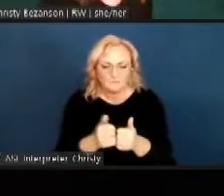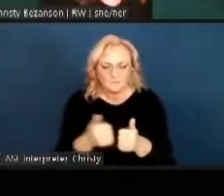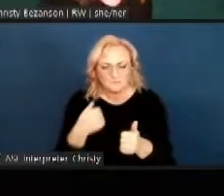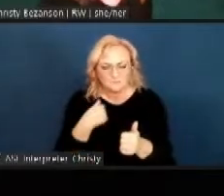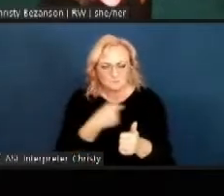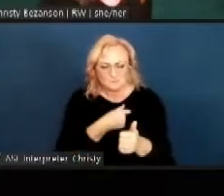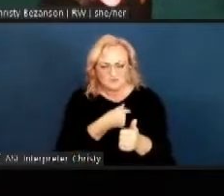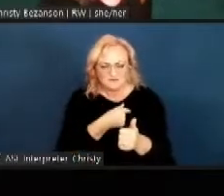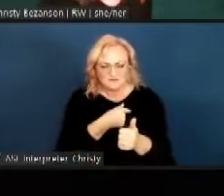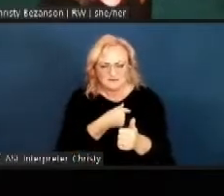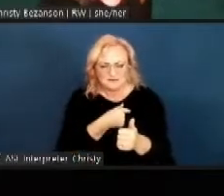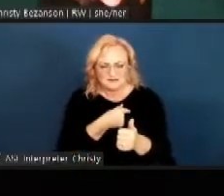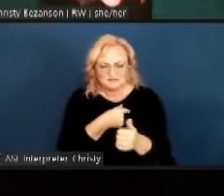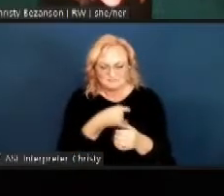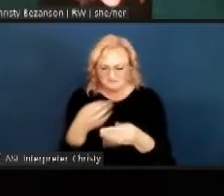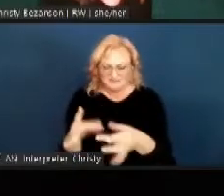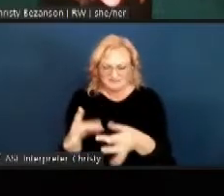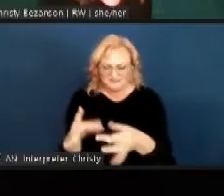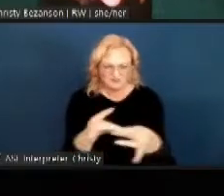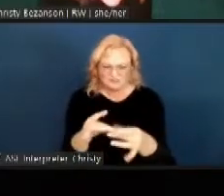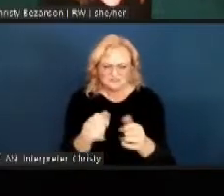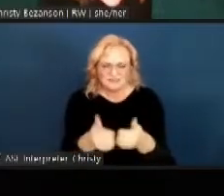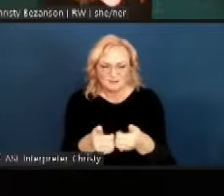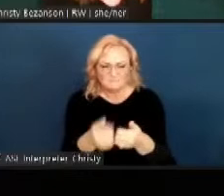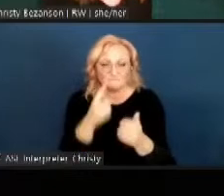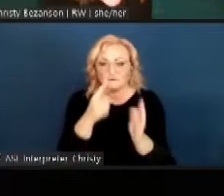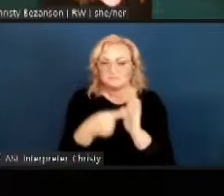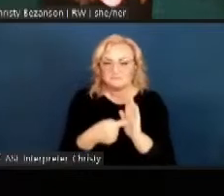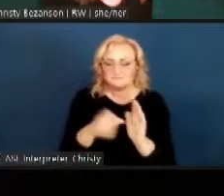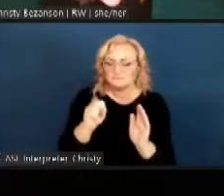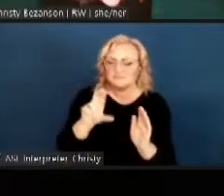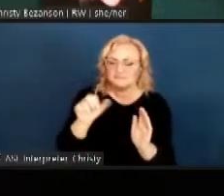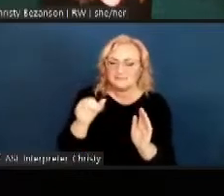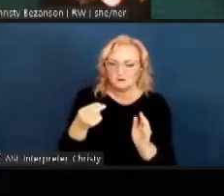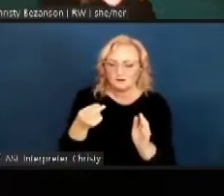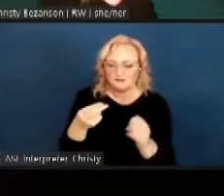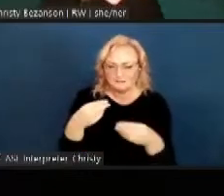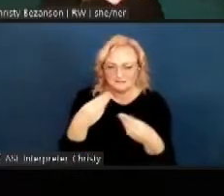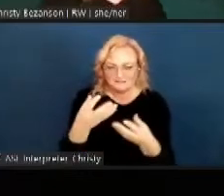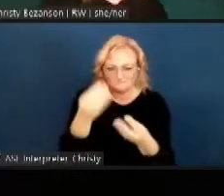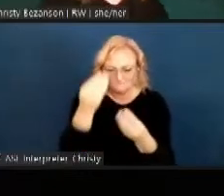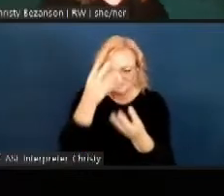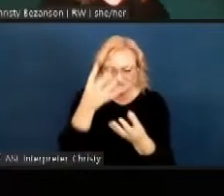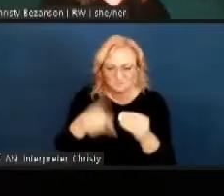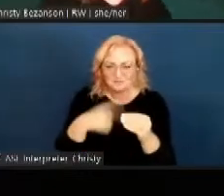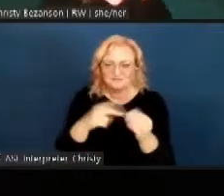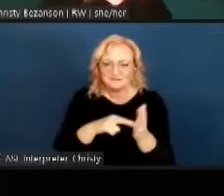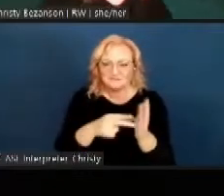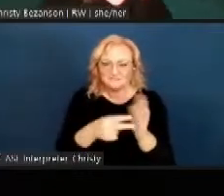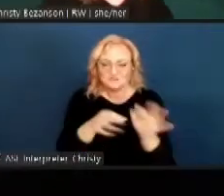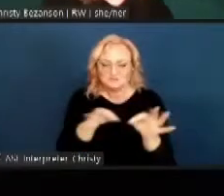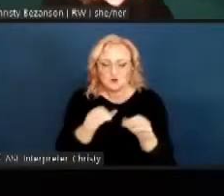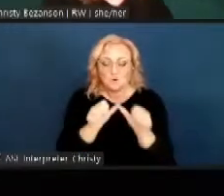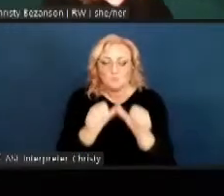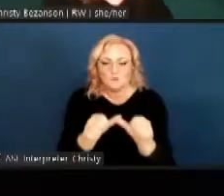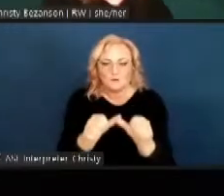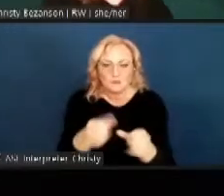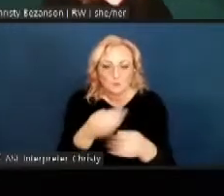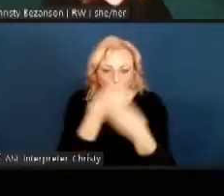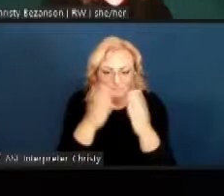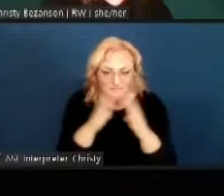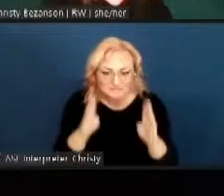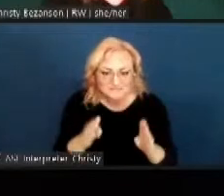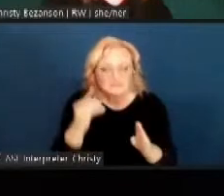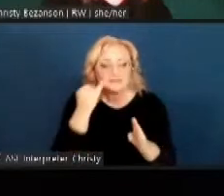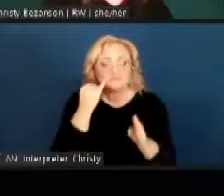those connections. So an example, Sarah provided information about the definition of chronically homeless. Well, when somebody's